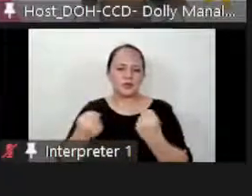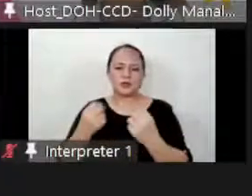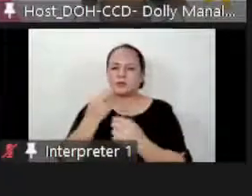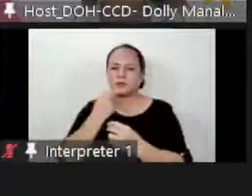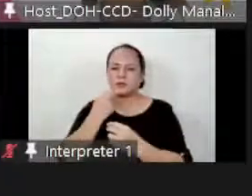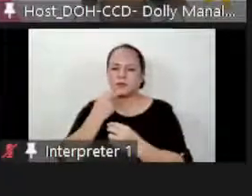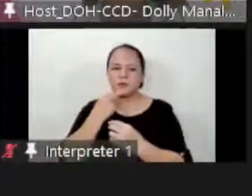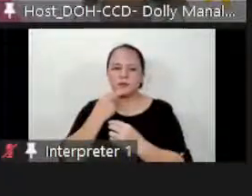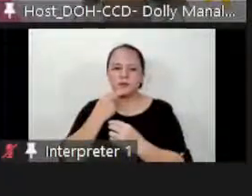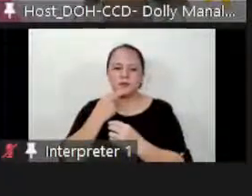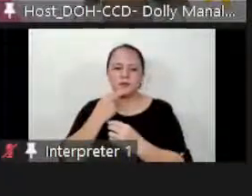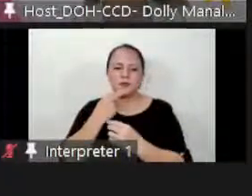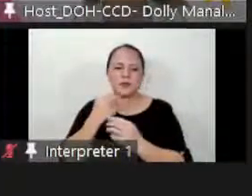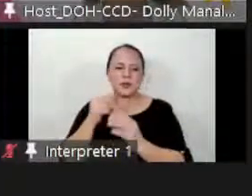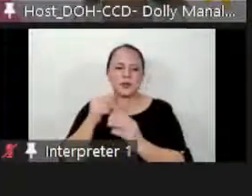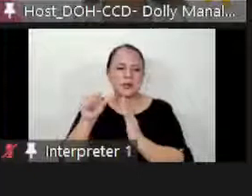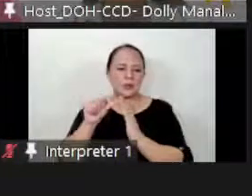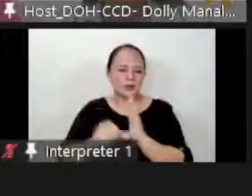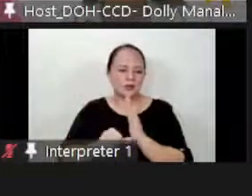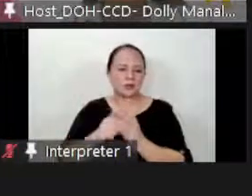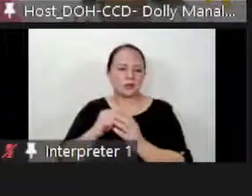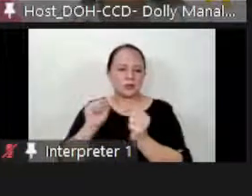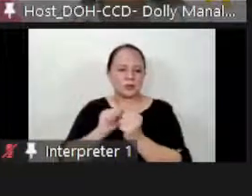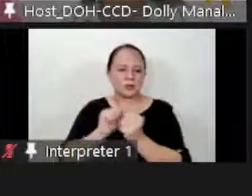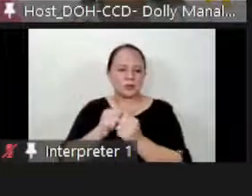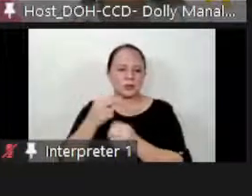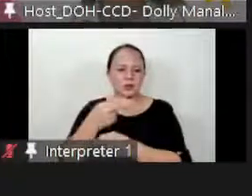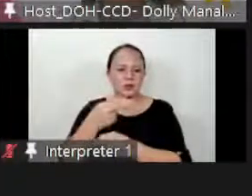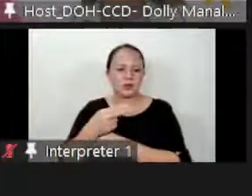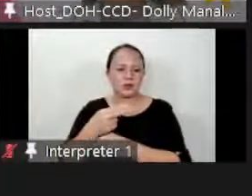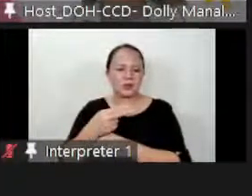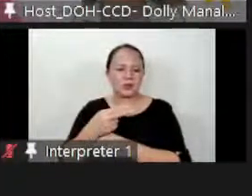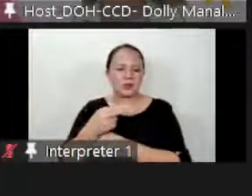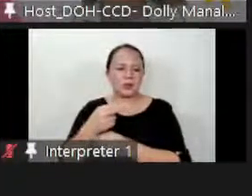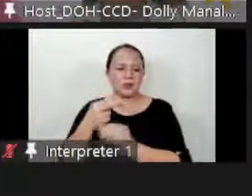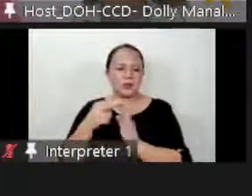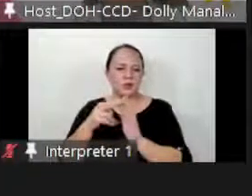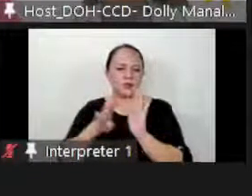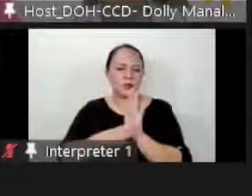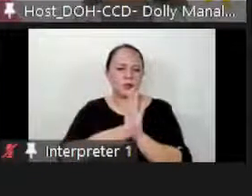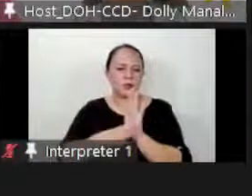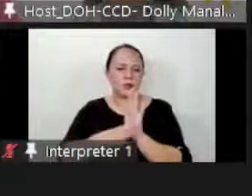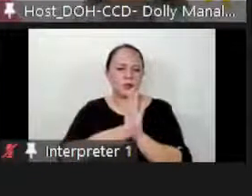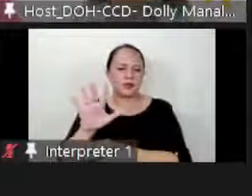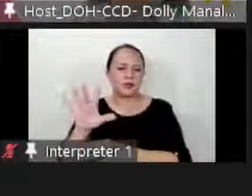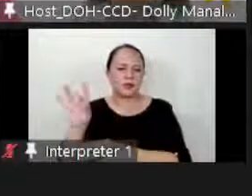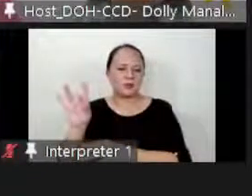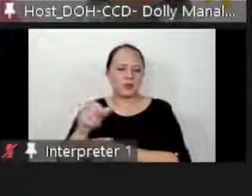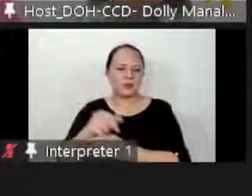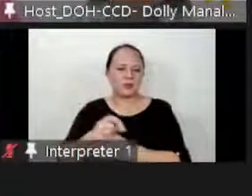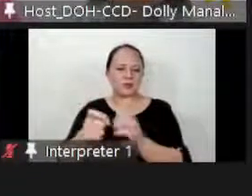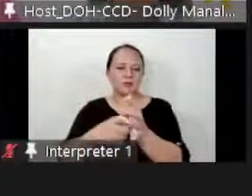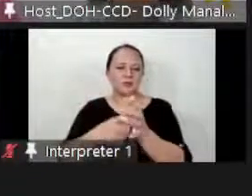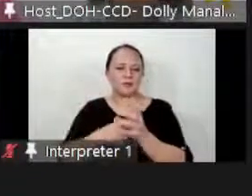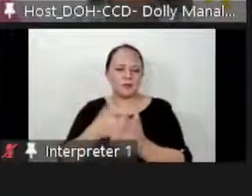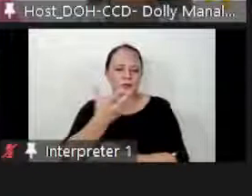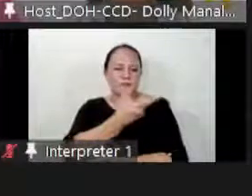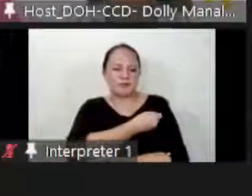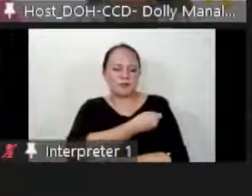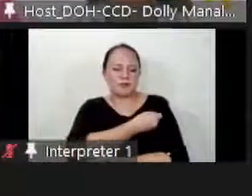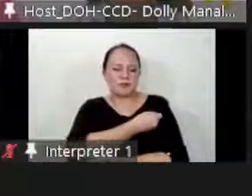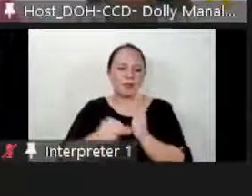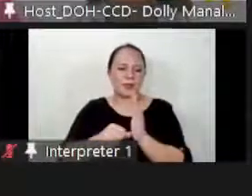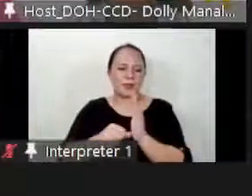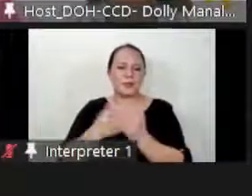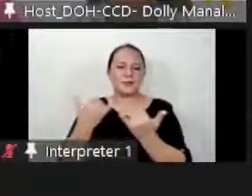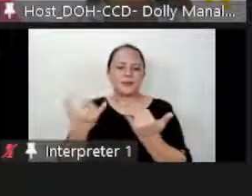na Magdanay Act, along with House Bill number 8558 or the Mandatory Immunization Program Act that